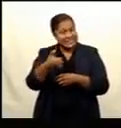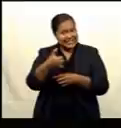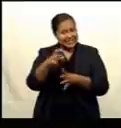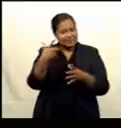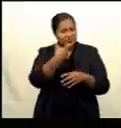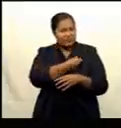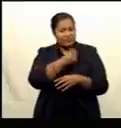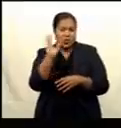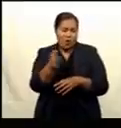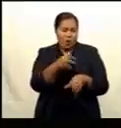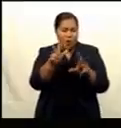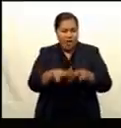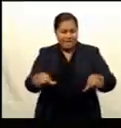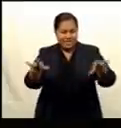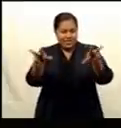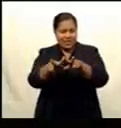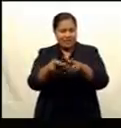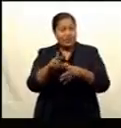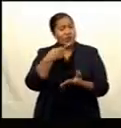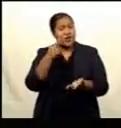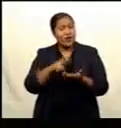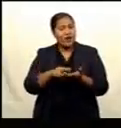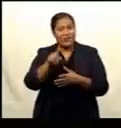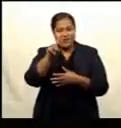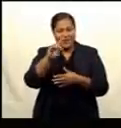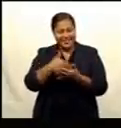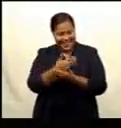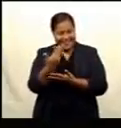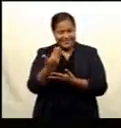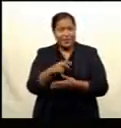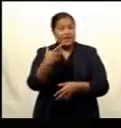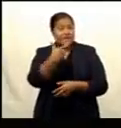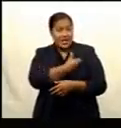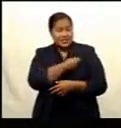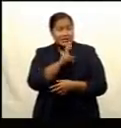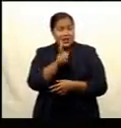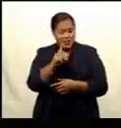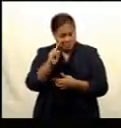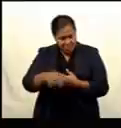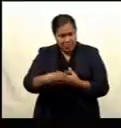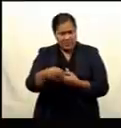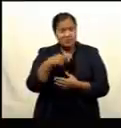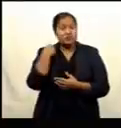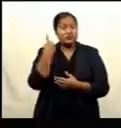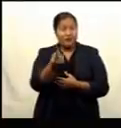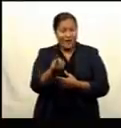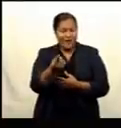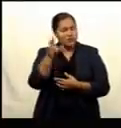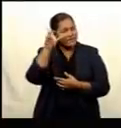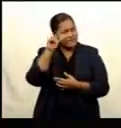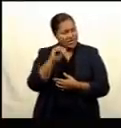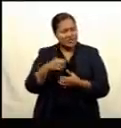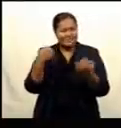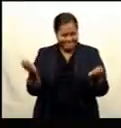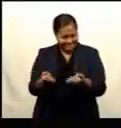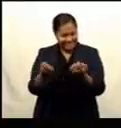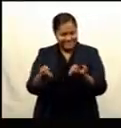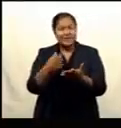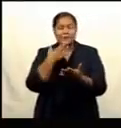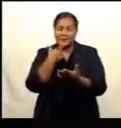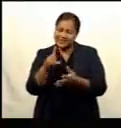across Viti Levu, record for one day. Vaccinations again will continue tomorrow, and Fijians are encouraged to get